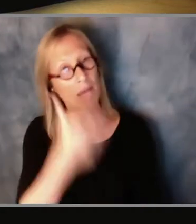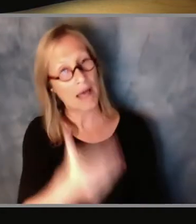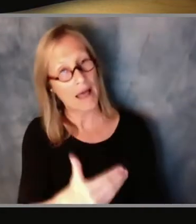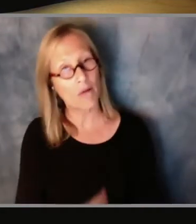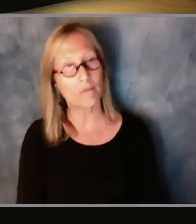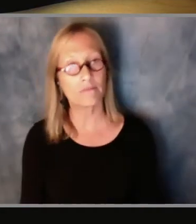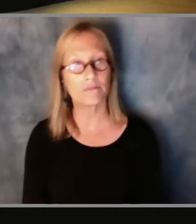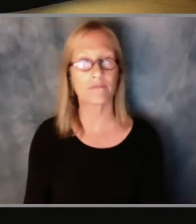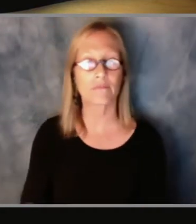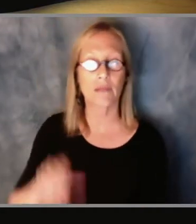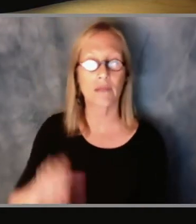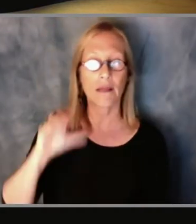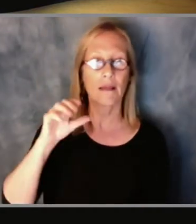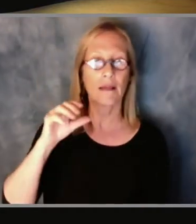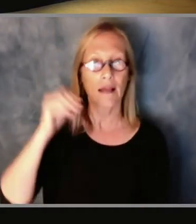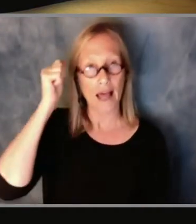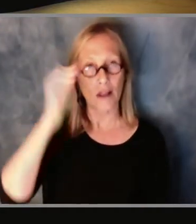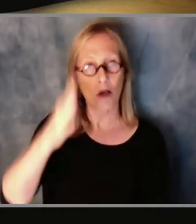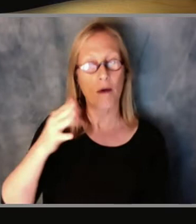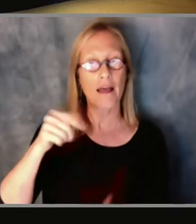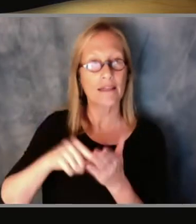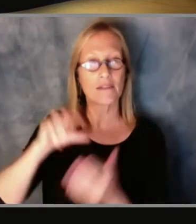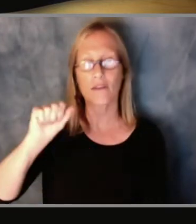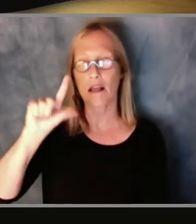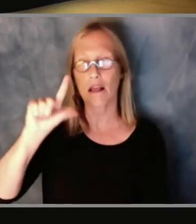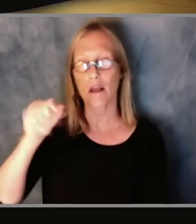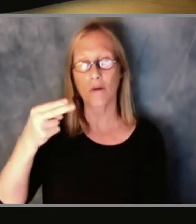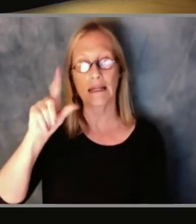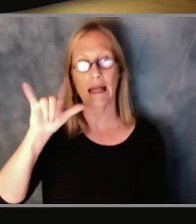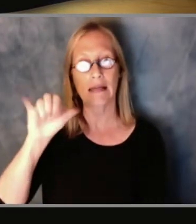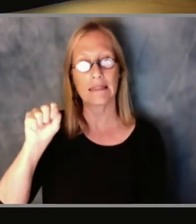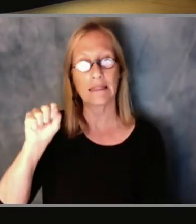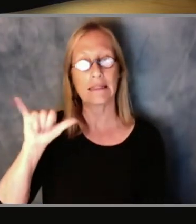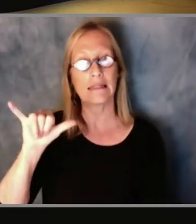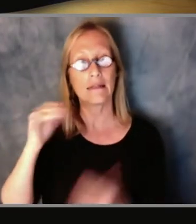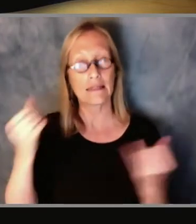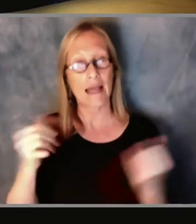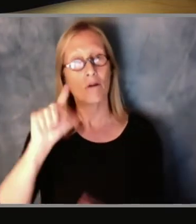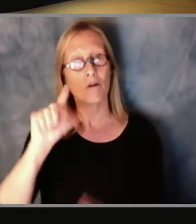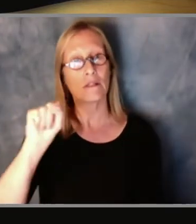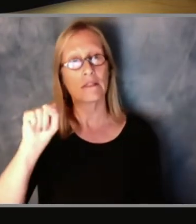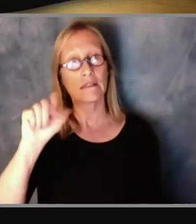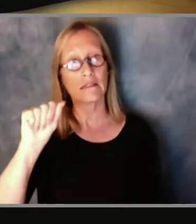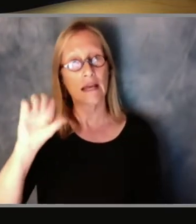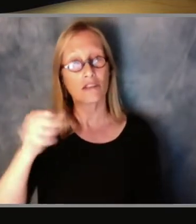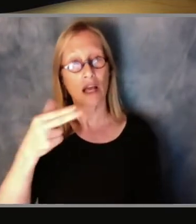Aloha, this is Alohilani. Tasha Kama, please.